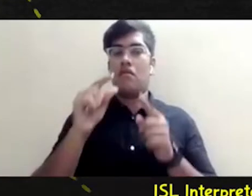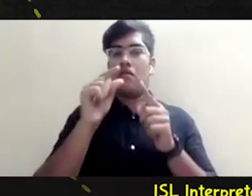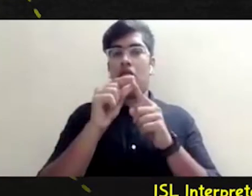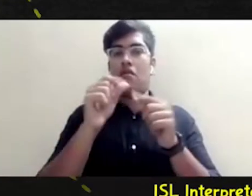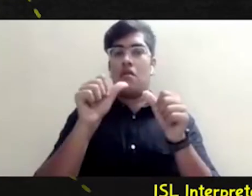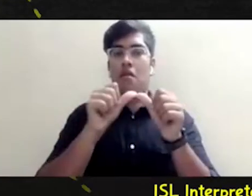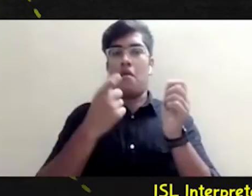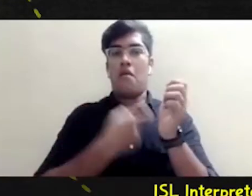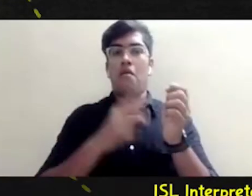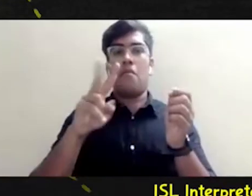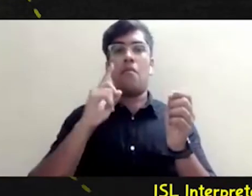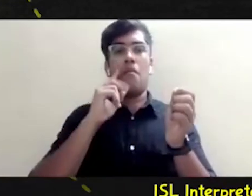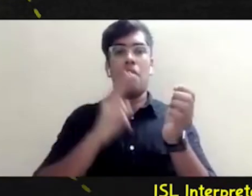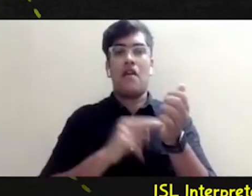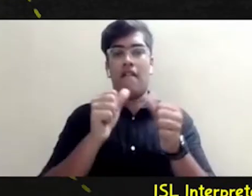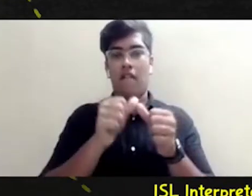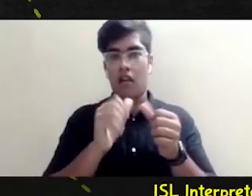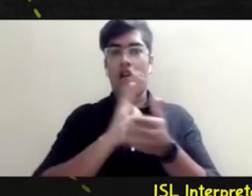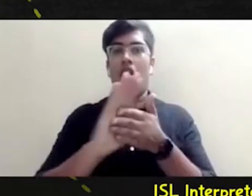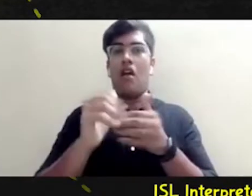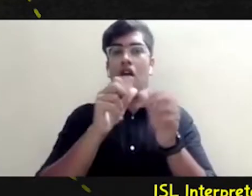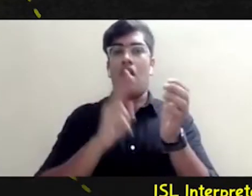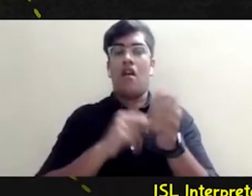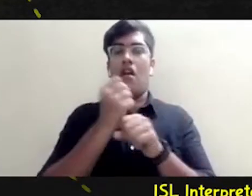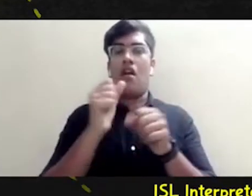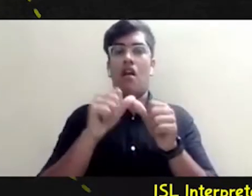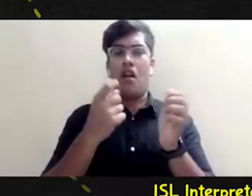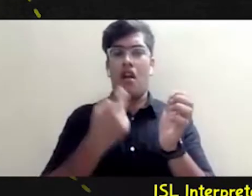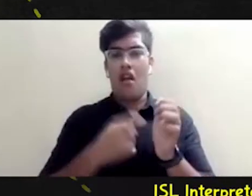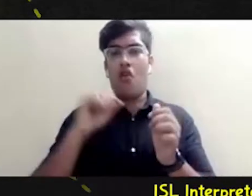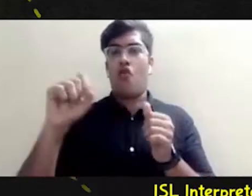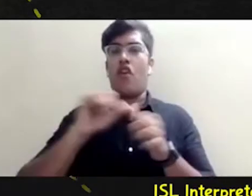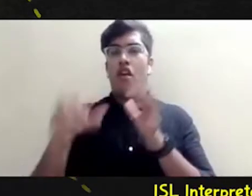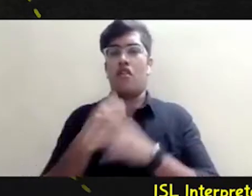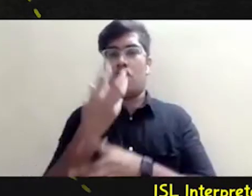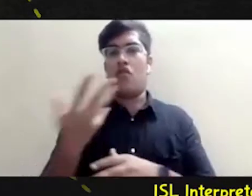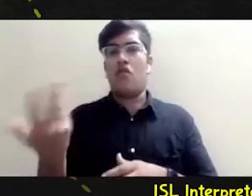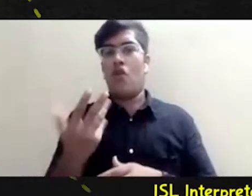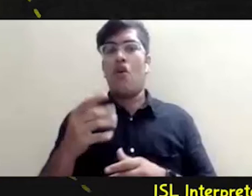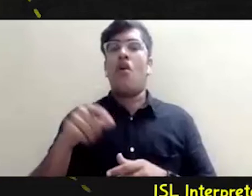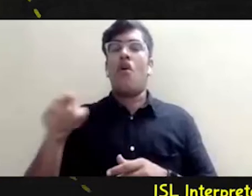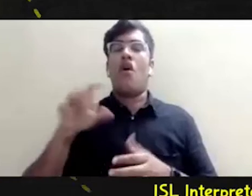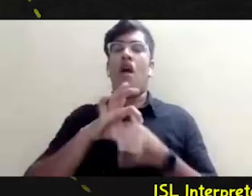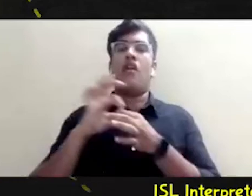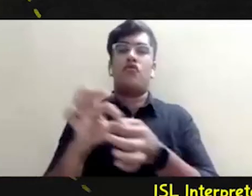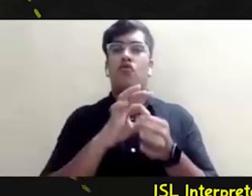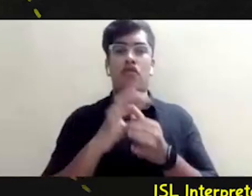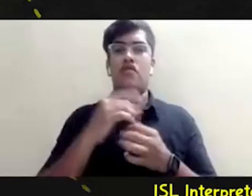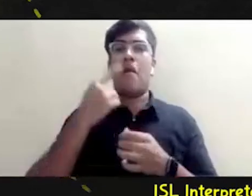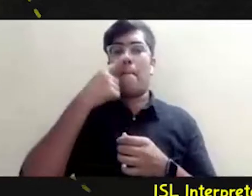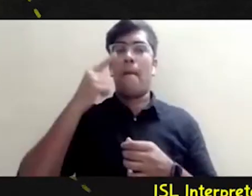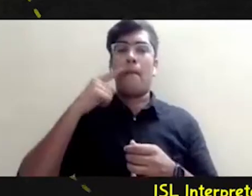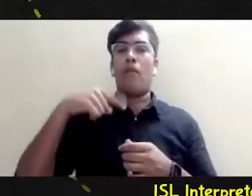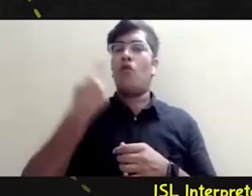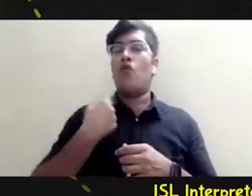sort of association in Kashmir, the Association of Parents of Disappeared Persons, which has an incredible